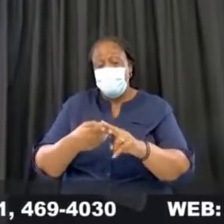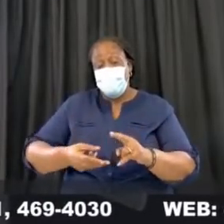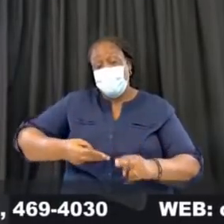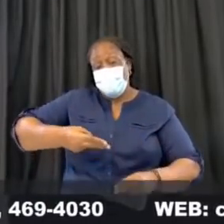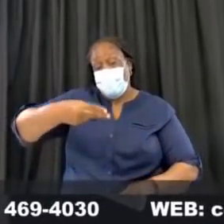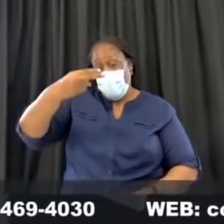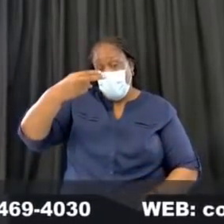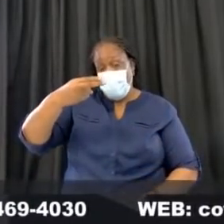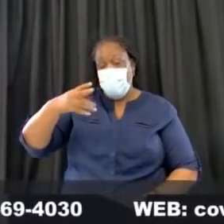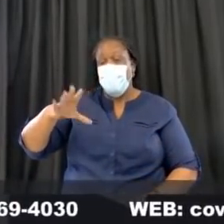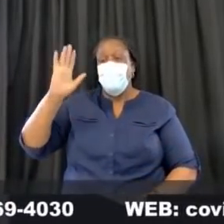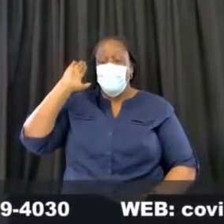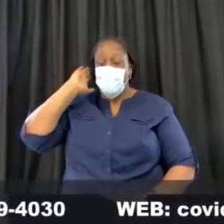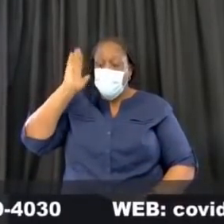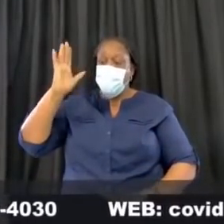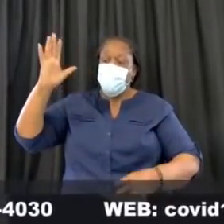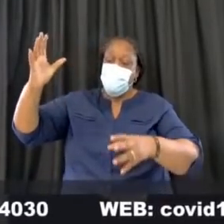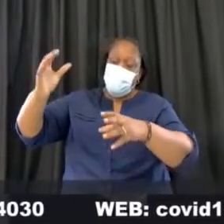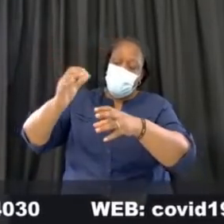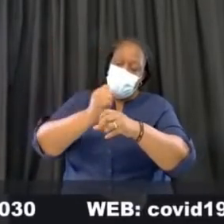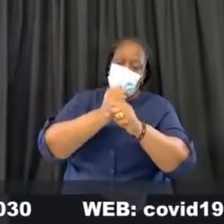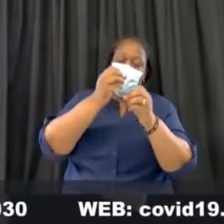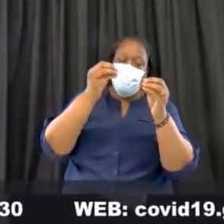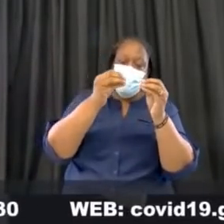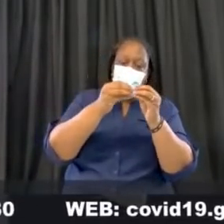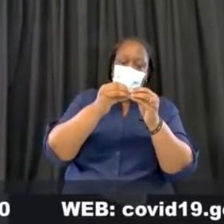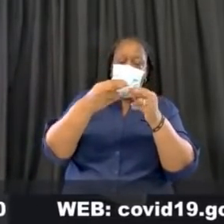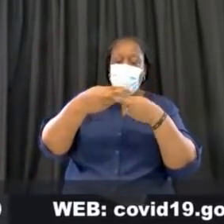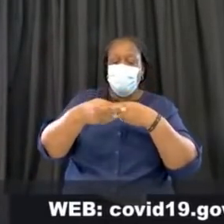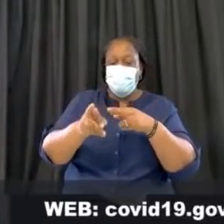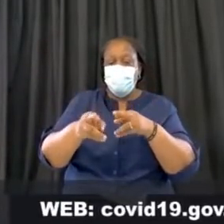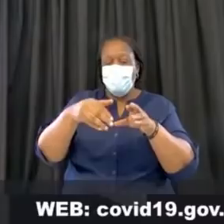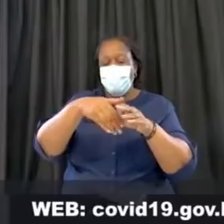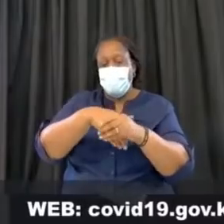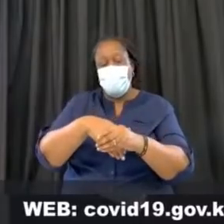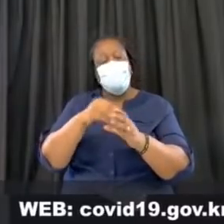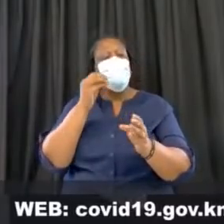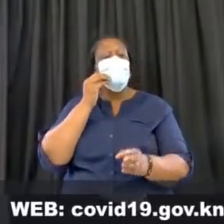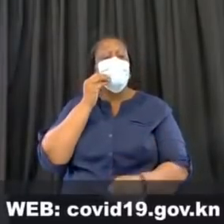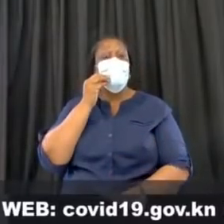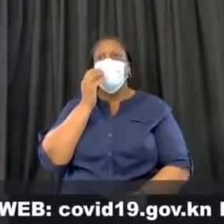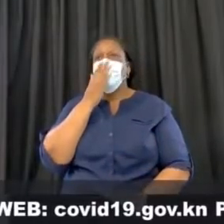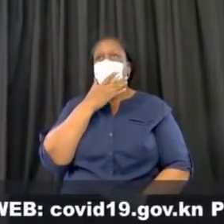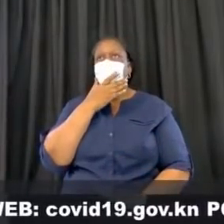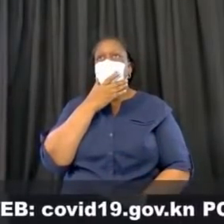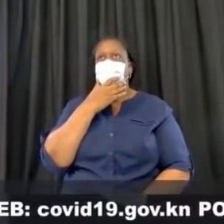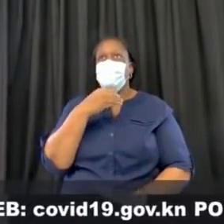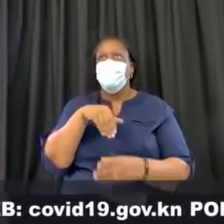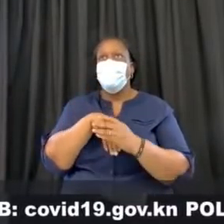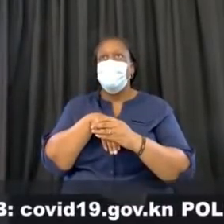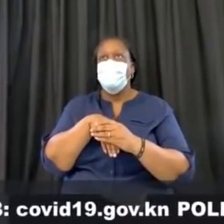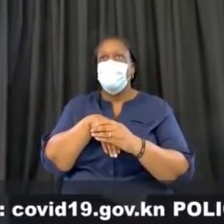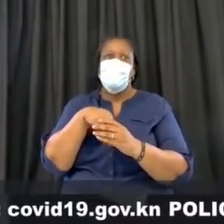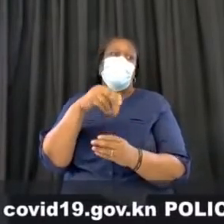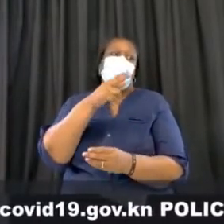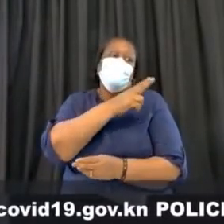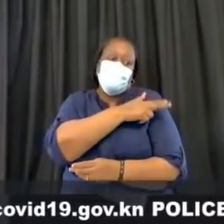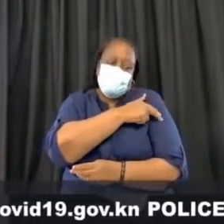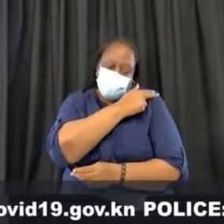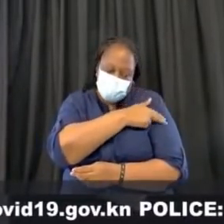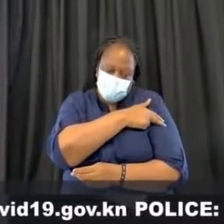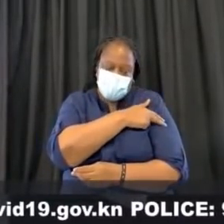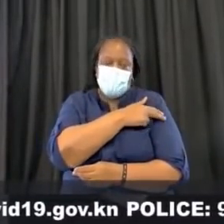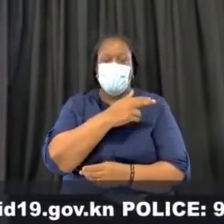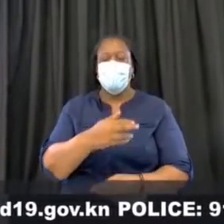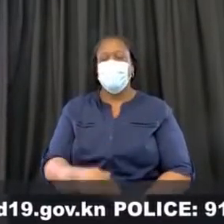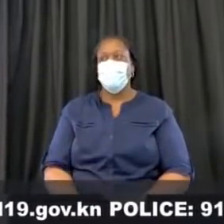command more of the hospital. This is what is being done in other countries, and